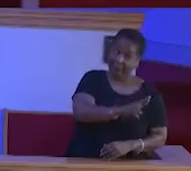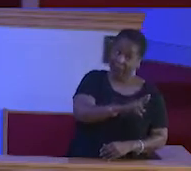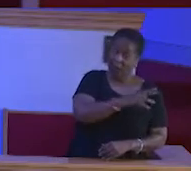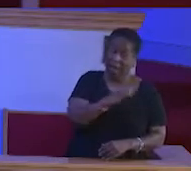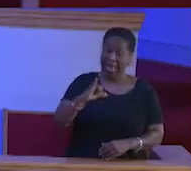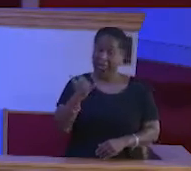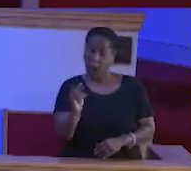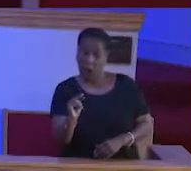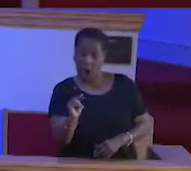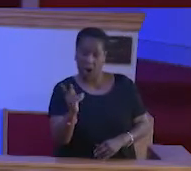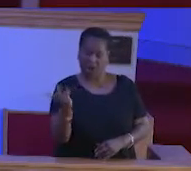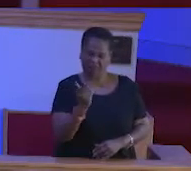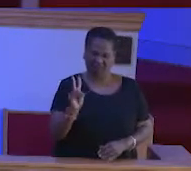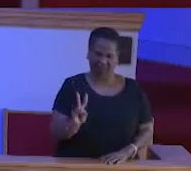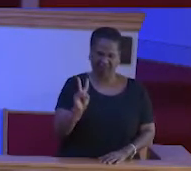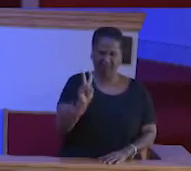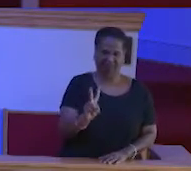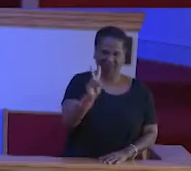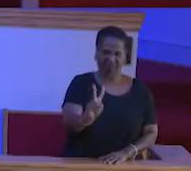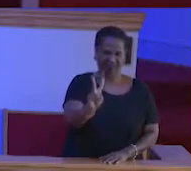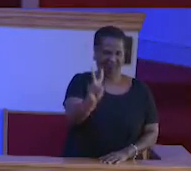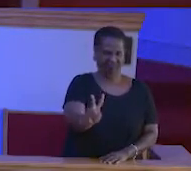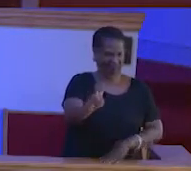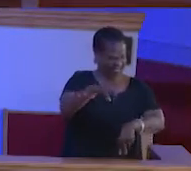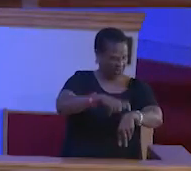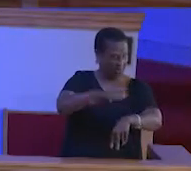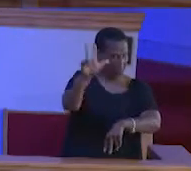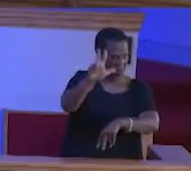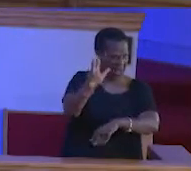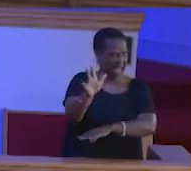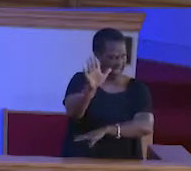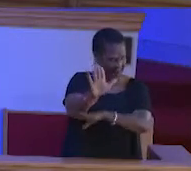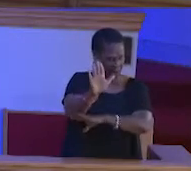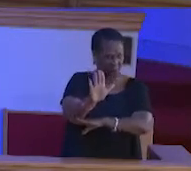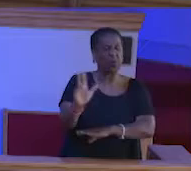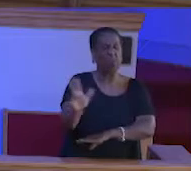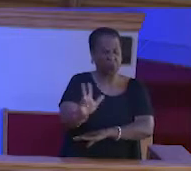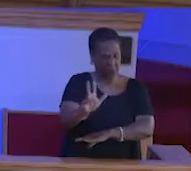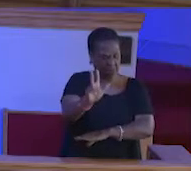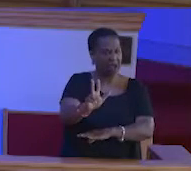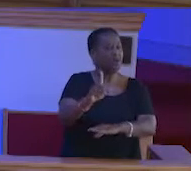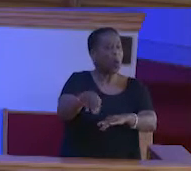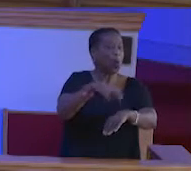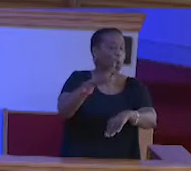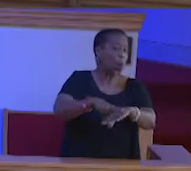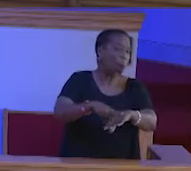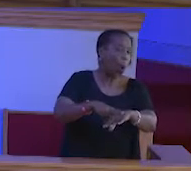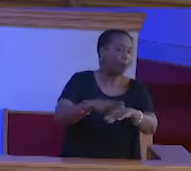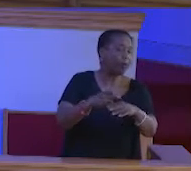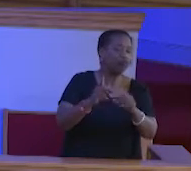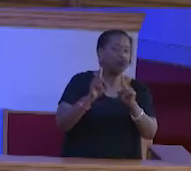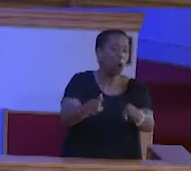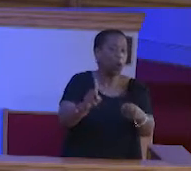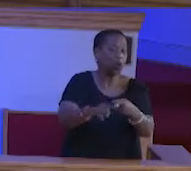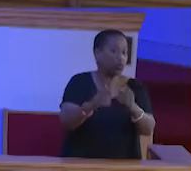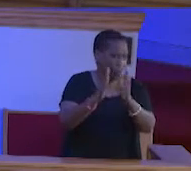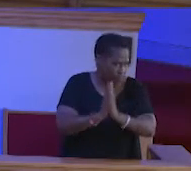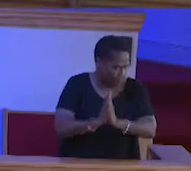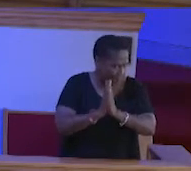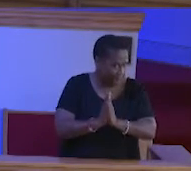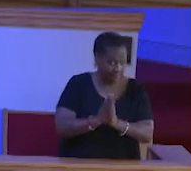were on their way at 3 o'clock in the afternoon for the normal period of prayer, they had